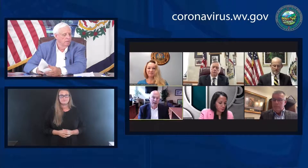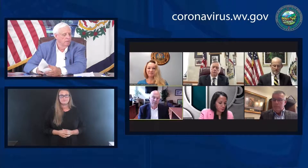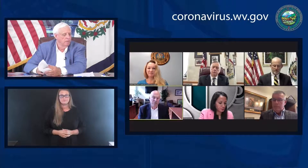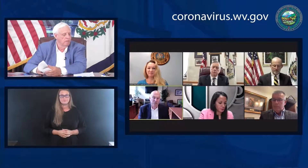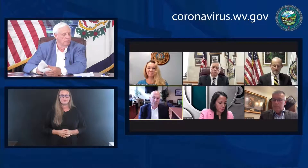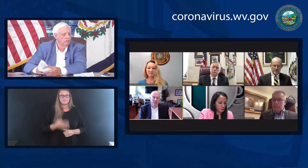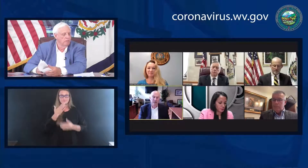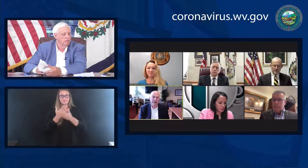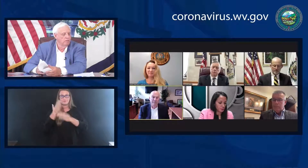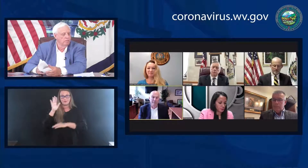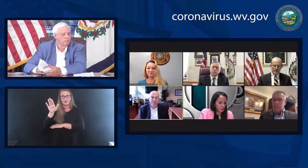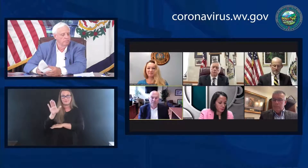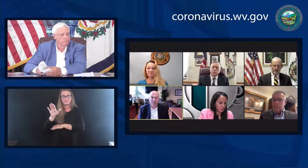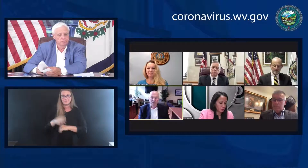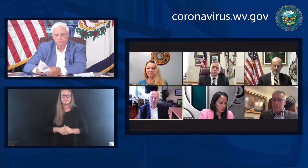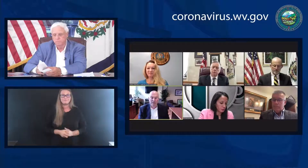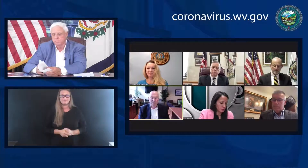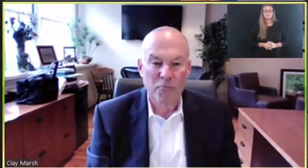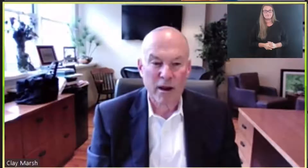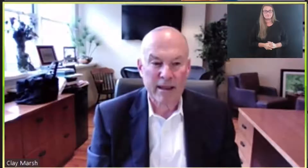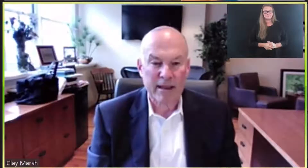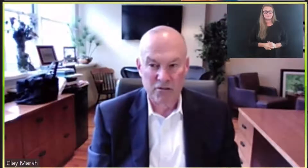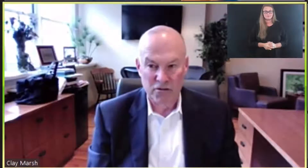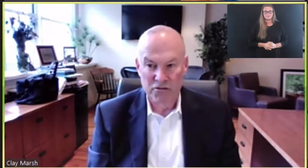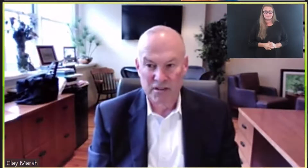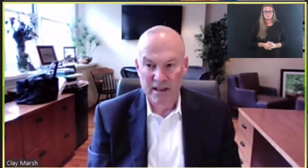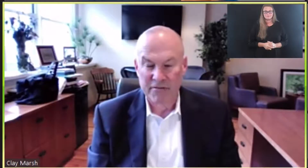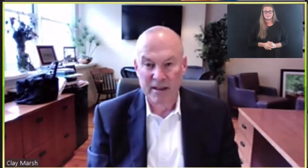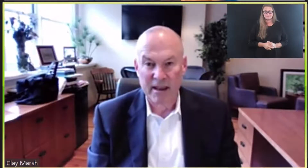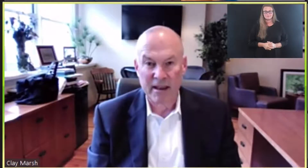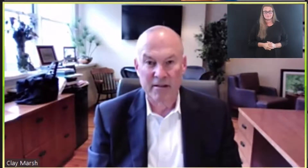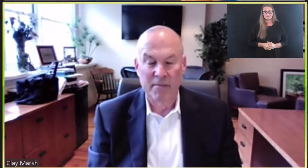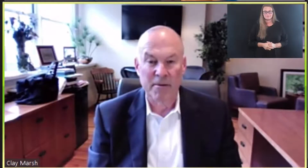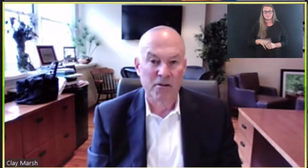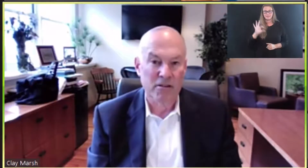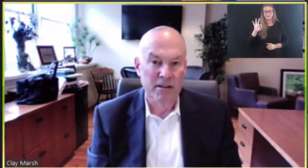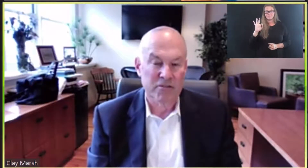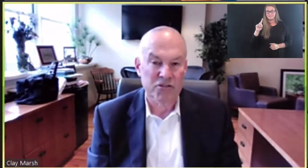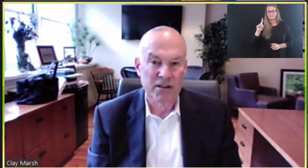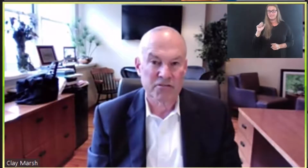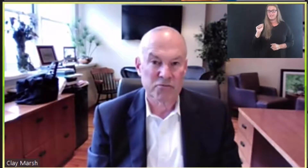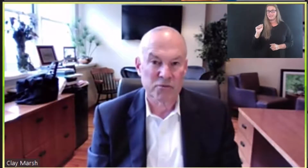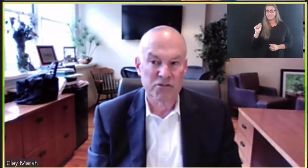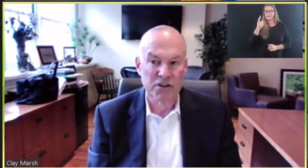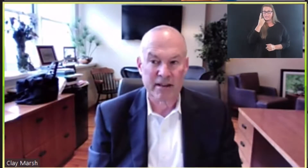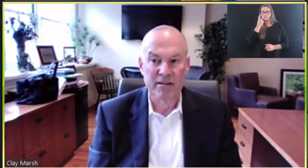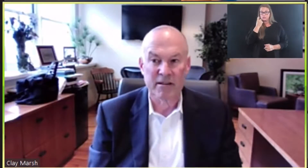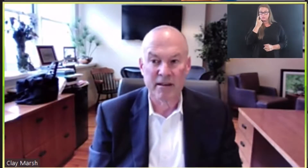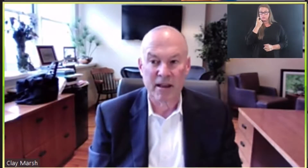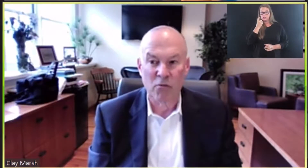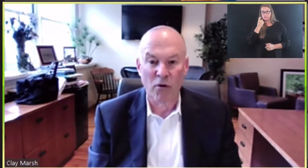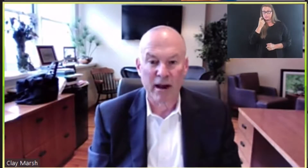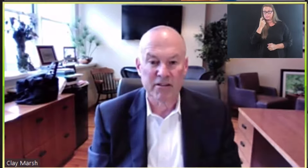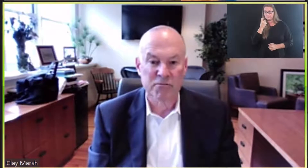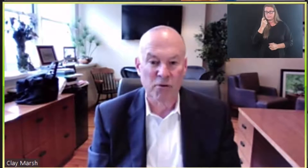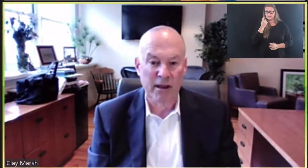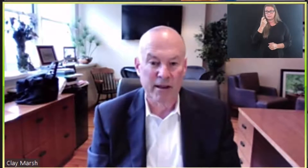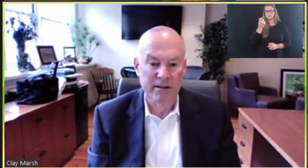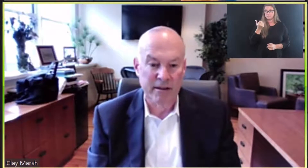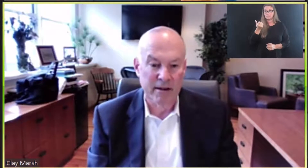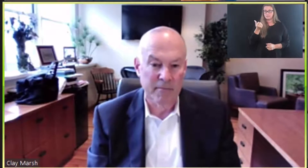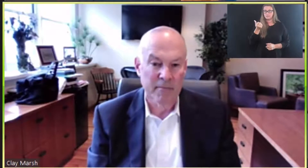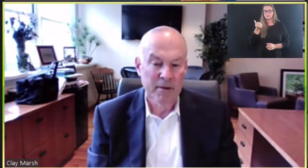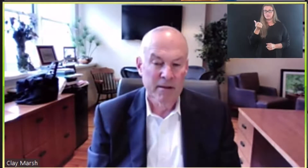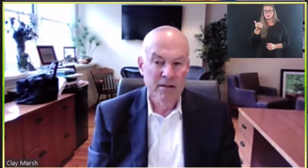Well, good afternoon. In breaking news, the FDA apparently just rejected a